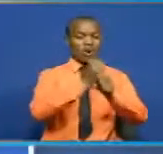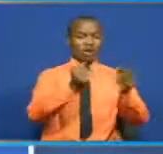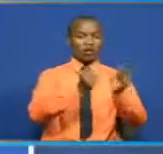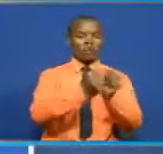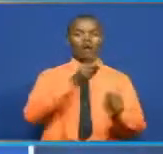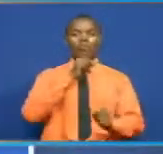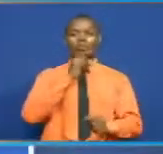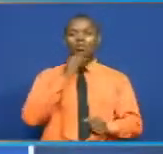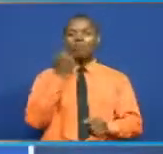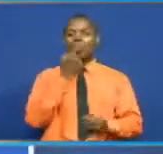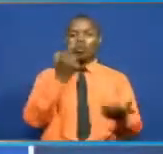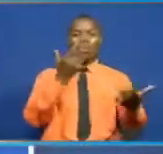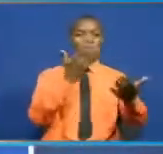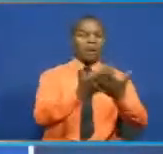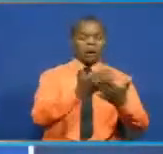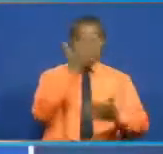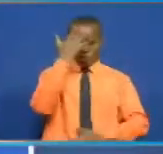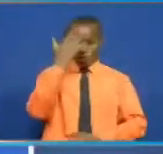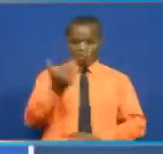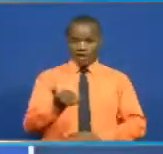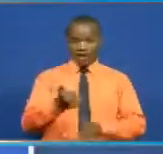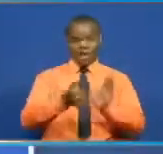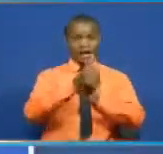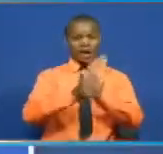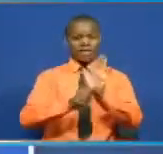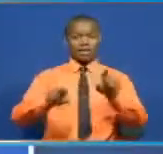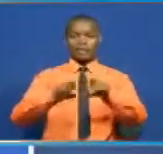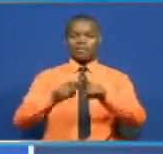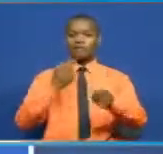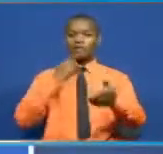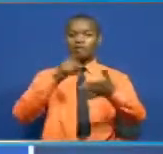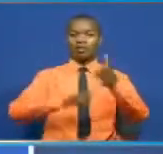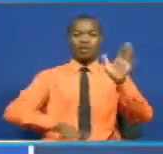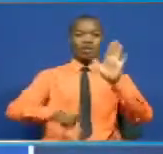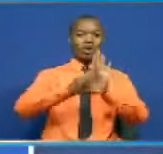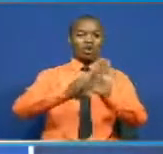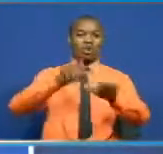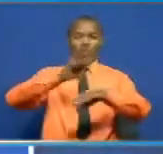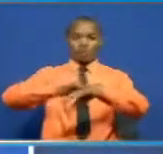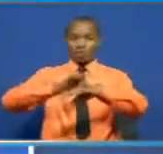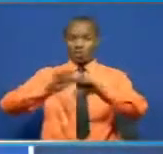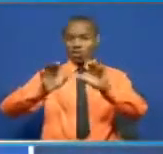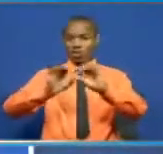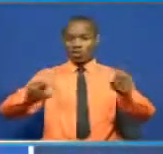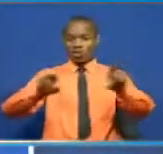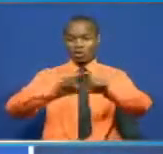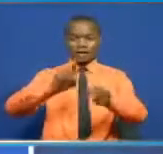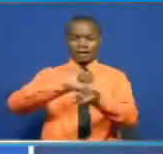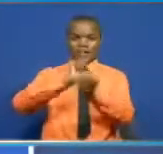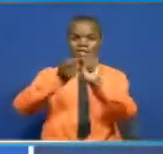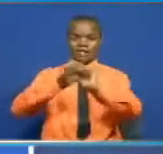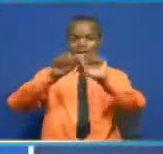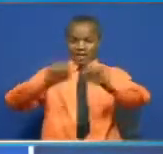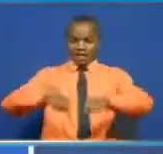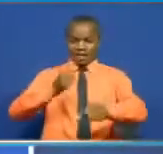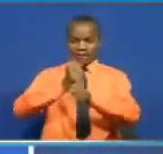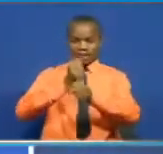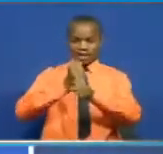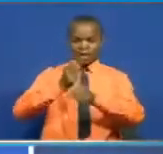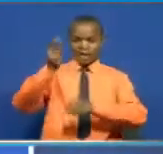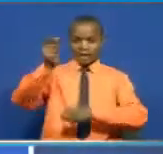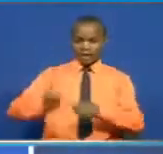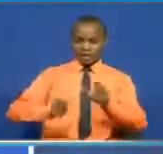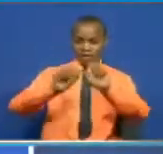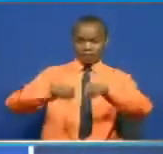have been jailed as a result of the act, saying the law was unfair to them and that it should be changed to allow judges to determine the